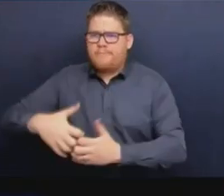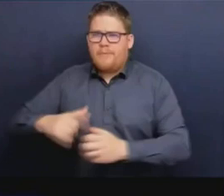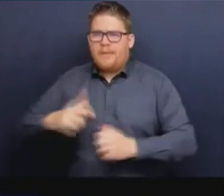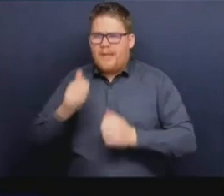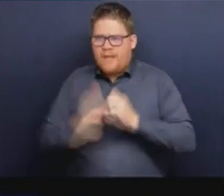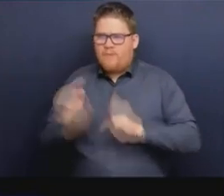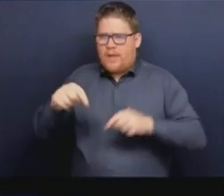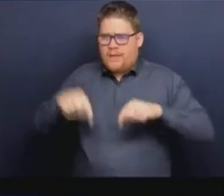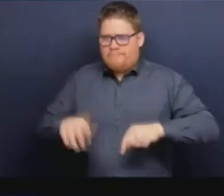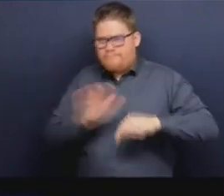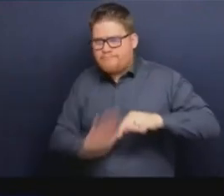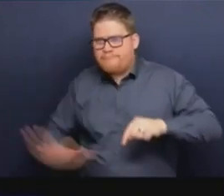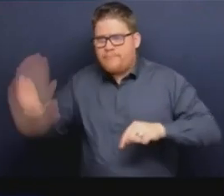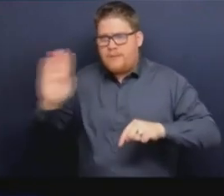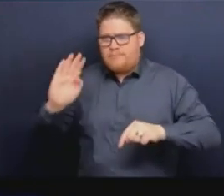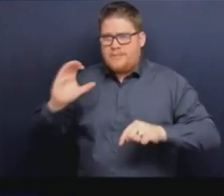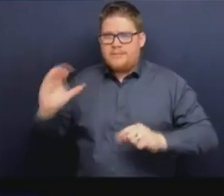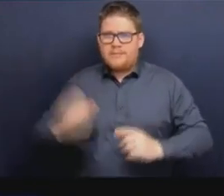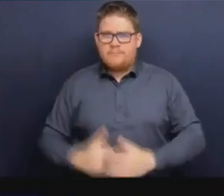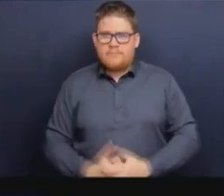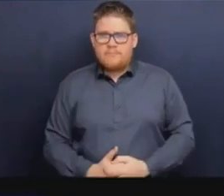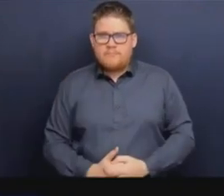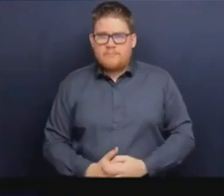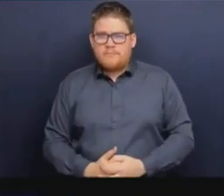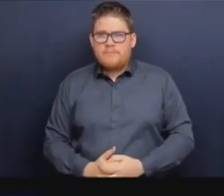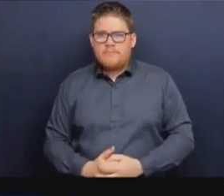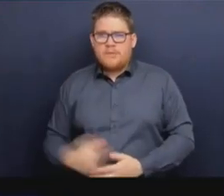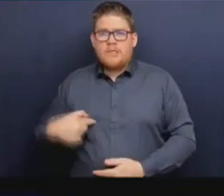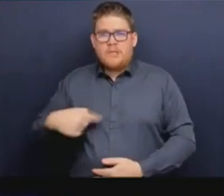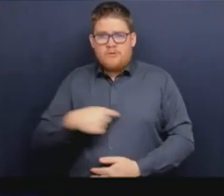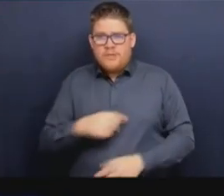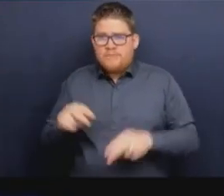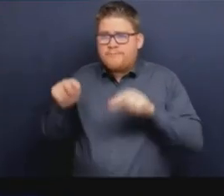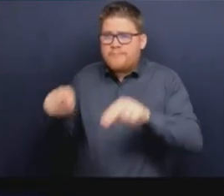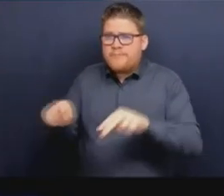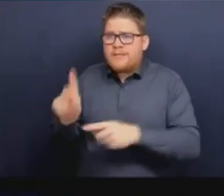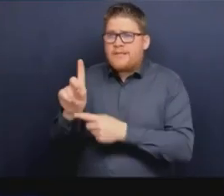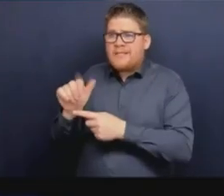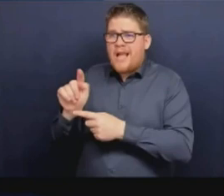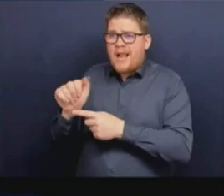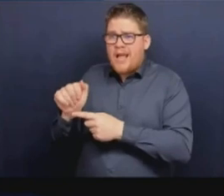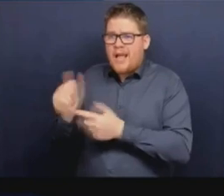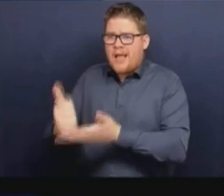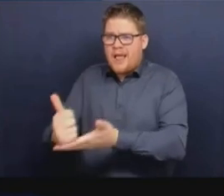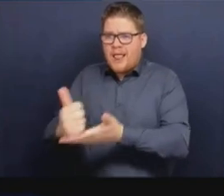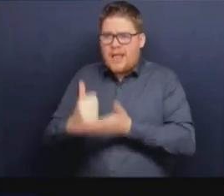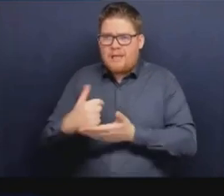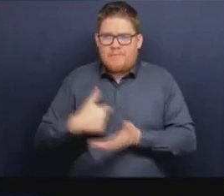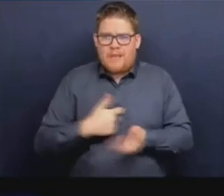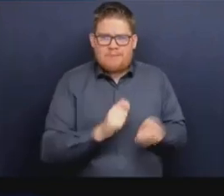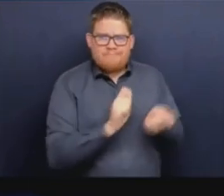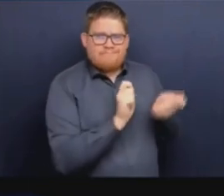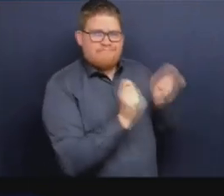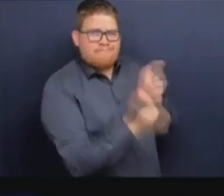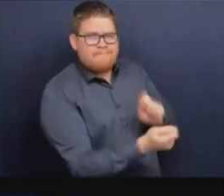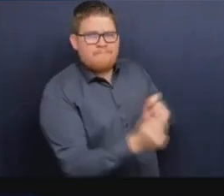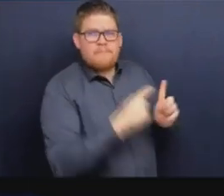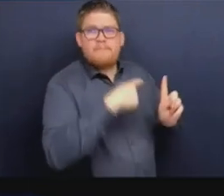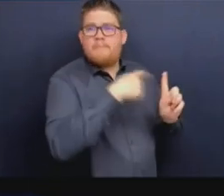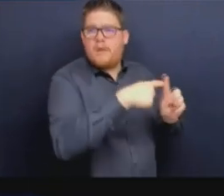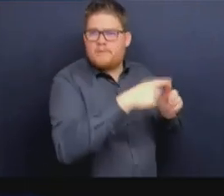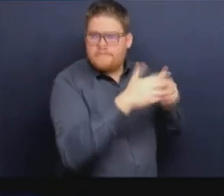positive change. For example, we know that Indigenous, Black, and people of color are underrepresented in BC's tech